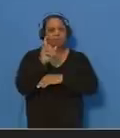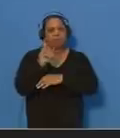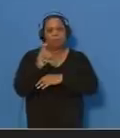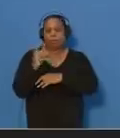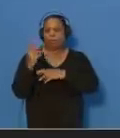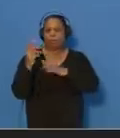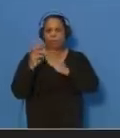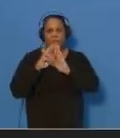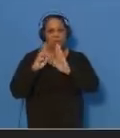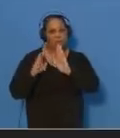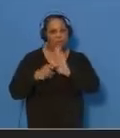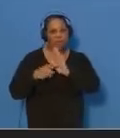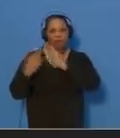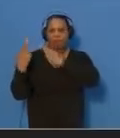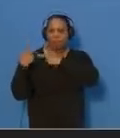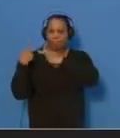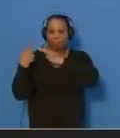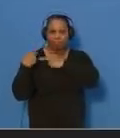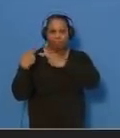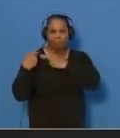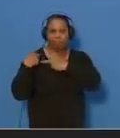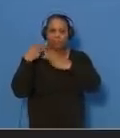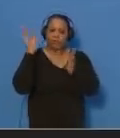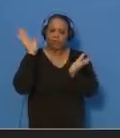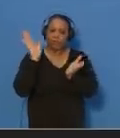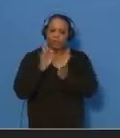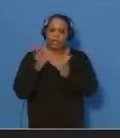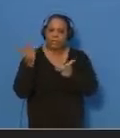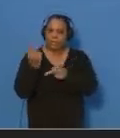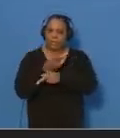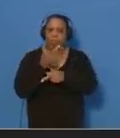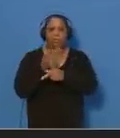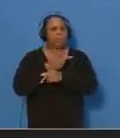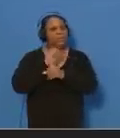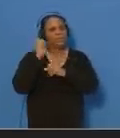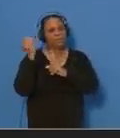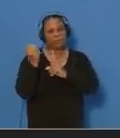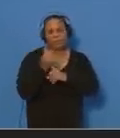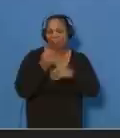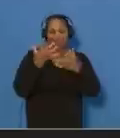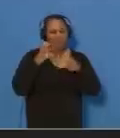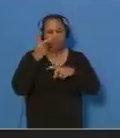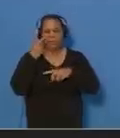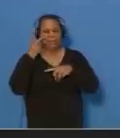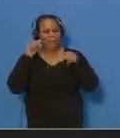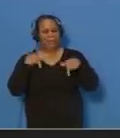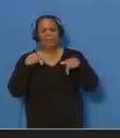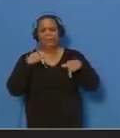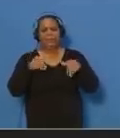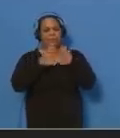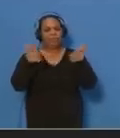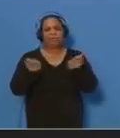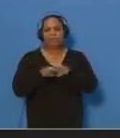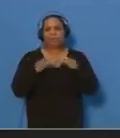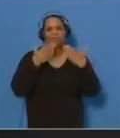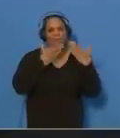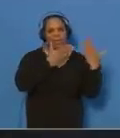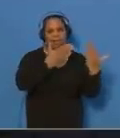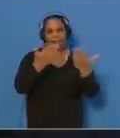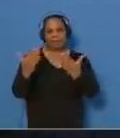role to play to minimize the worst case scenario, which none of us want to see here in Bermuda. Thank you.